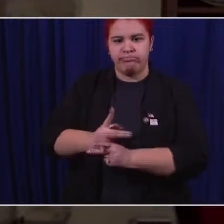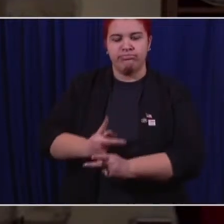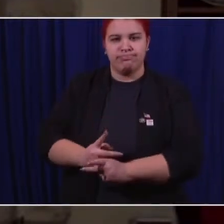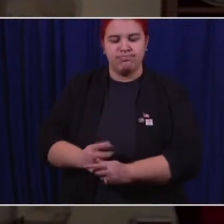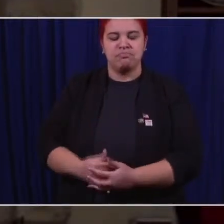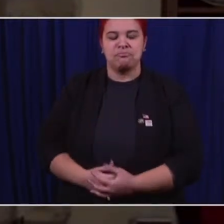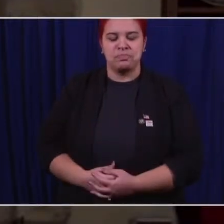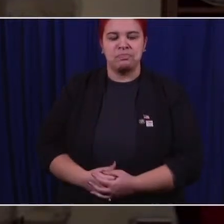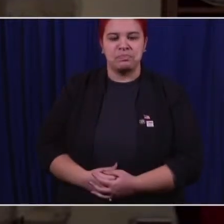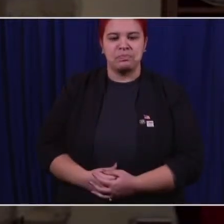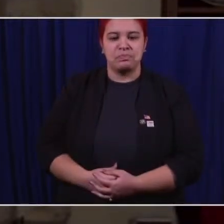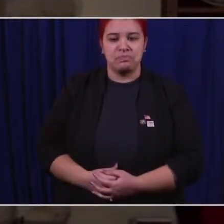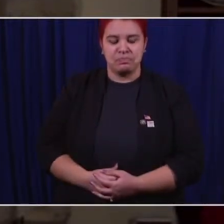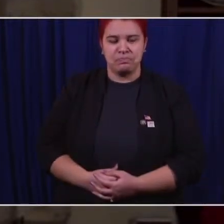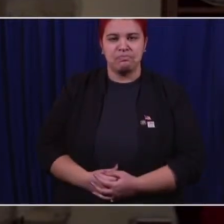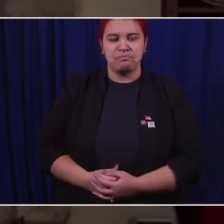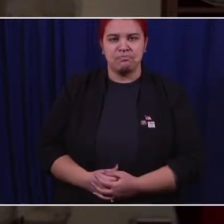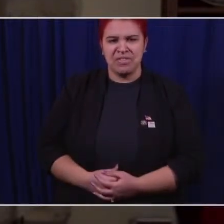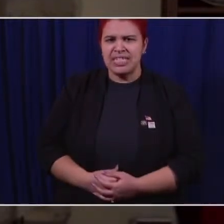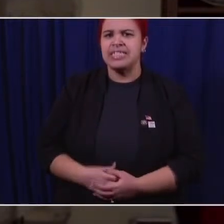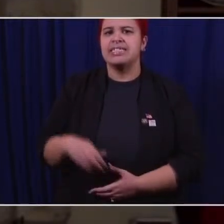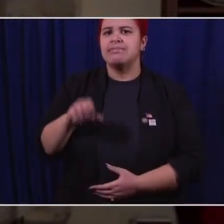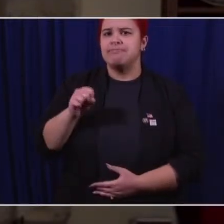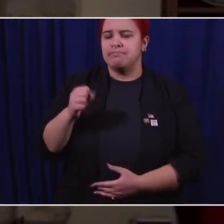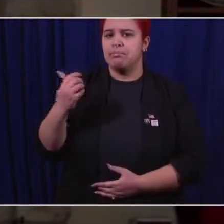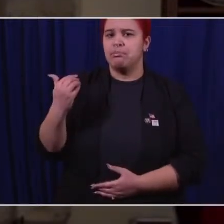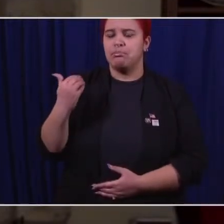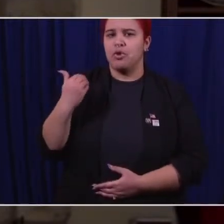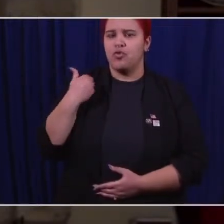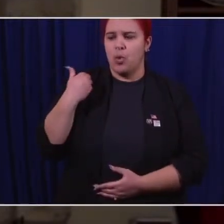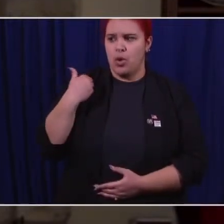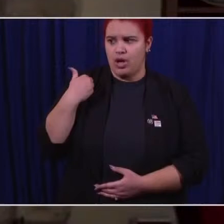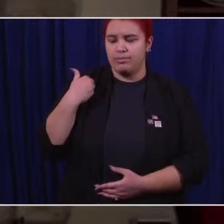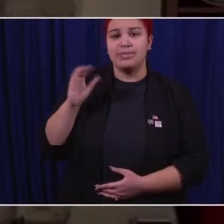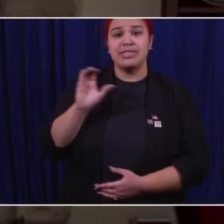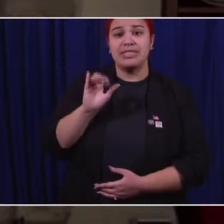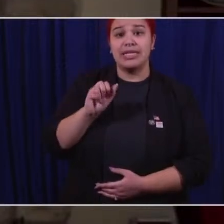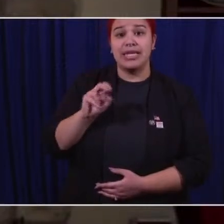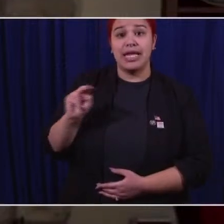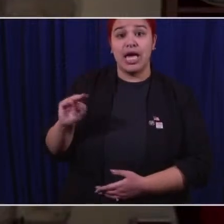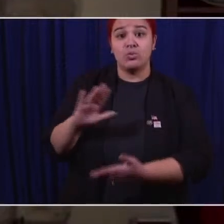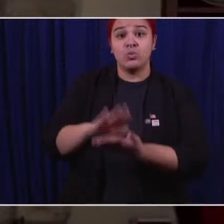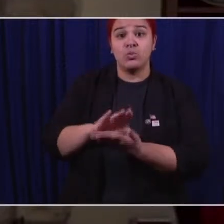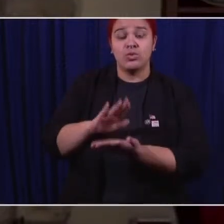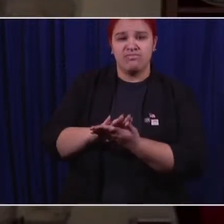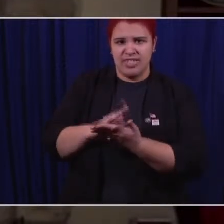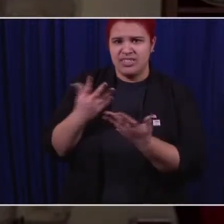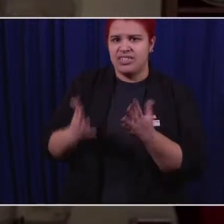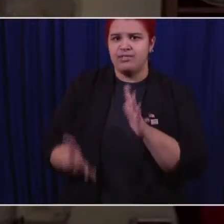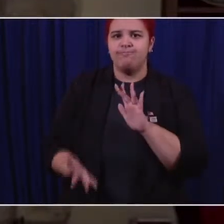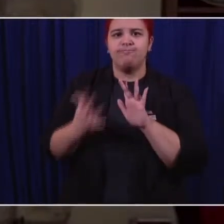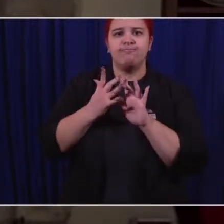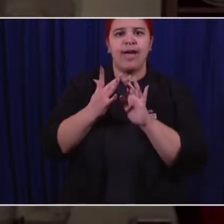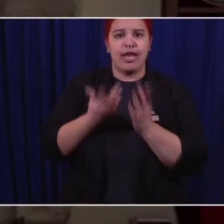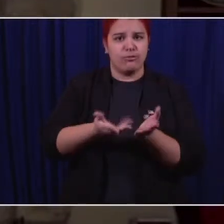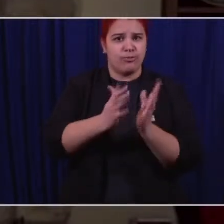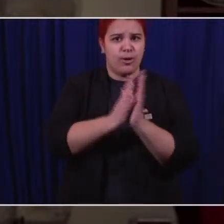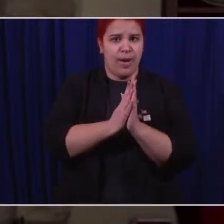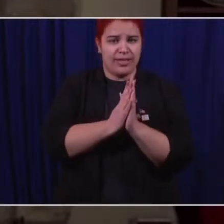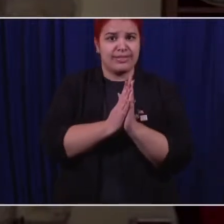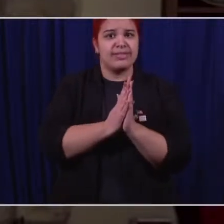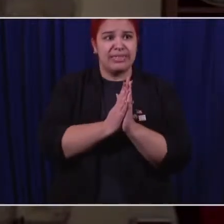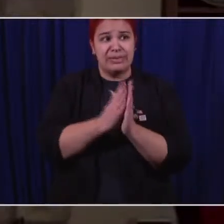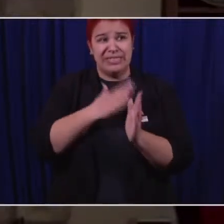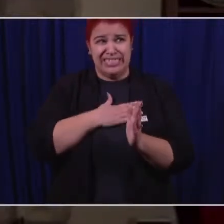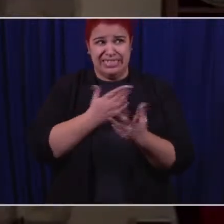We did have a request from Cincinnati schools, and we have to